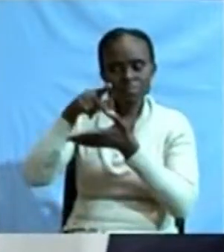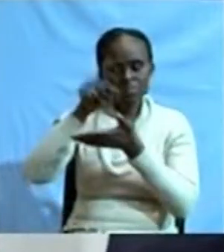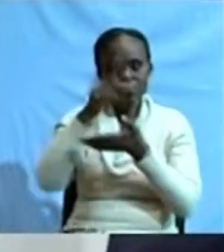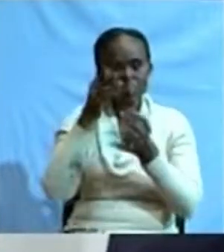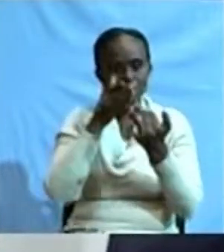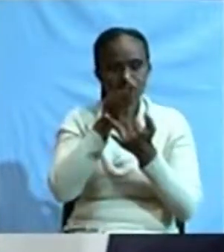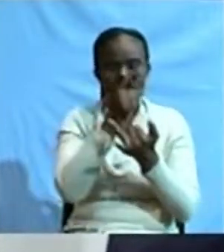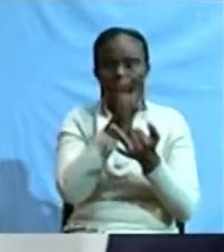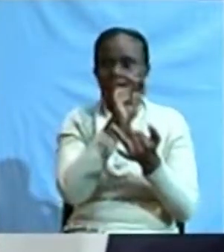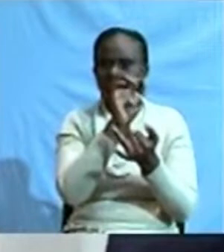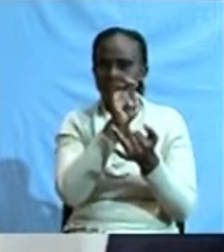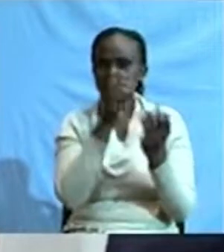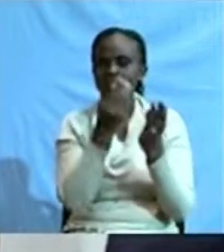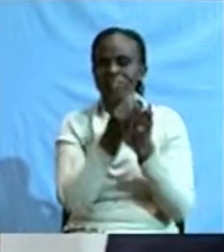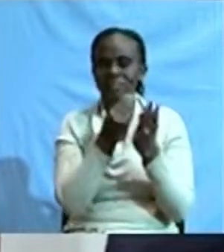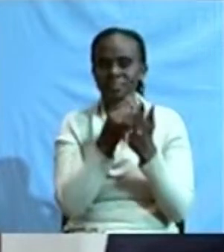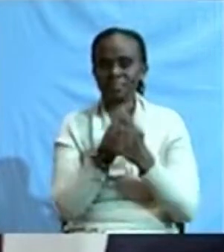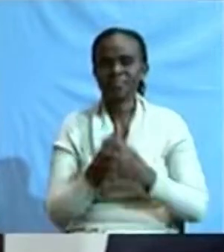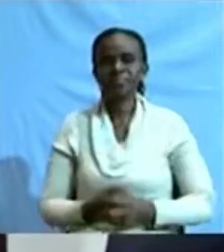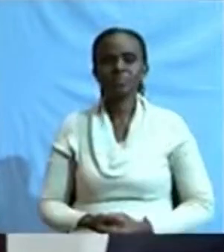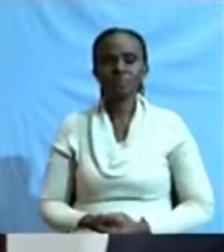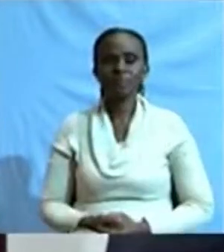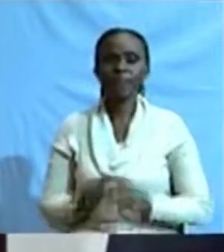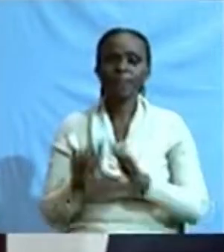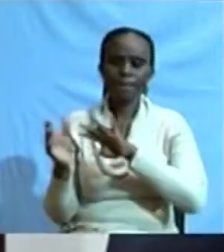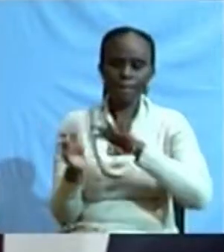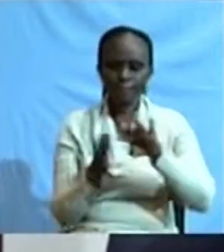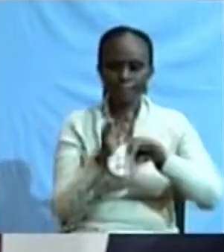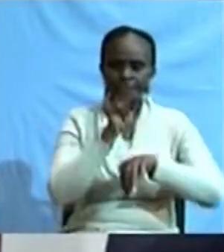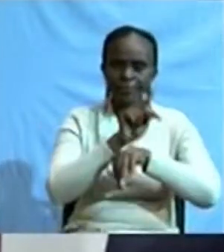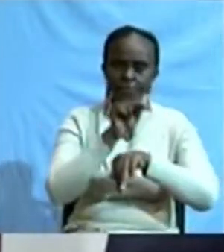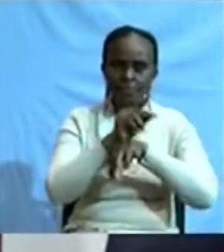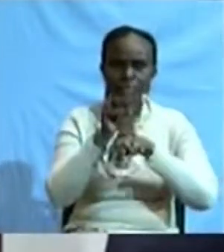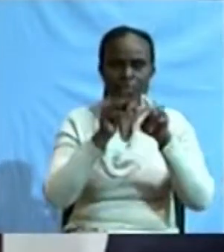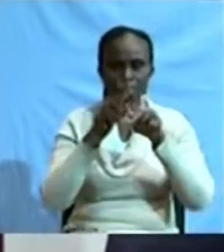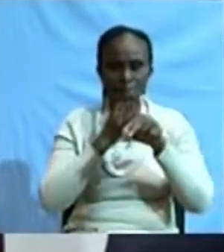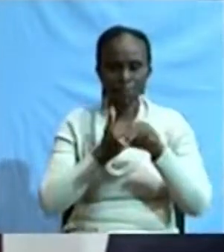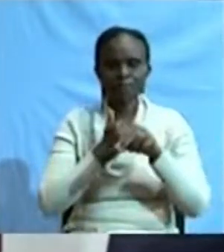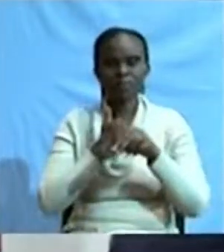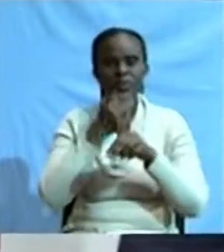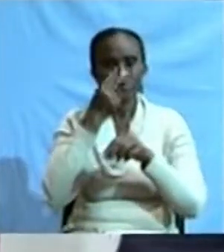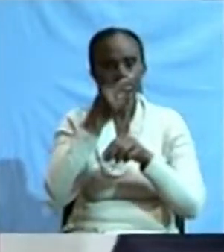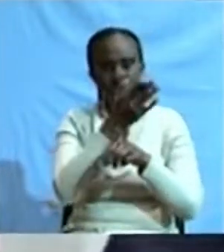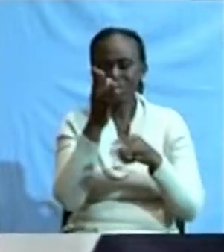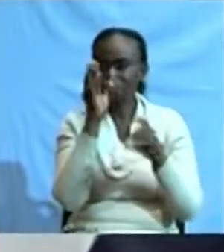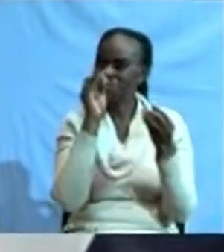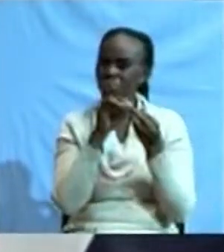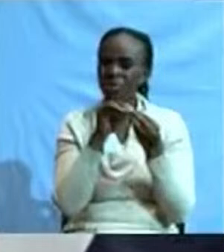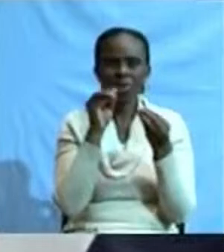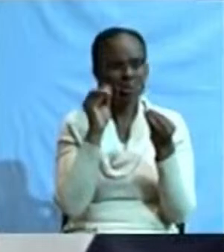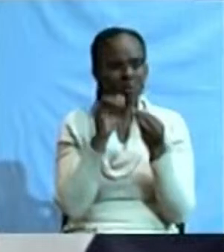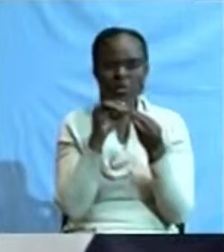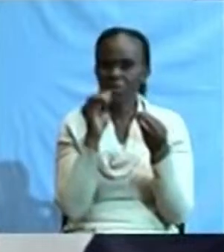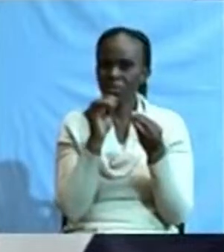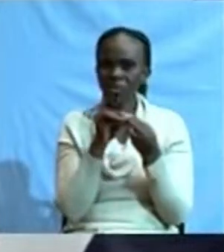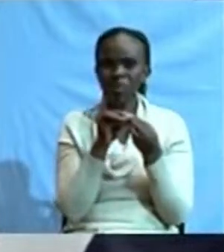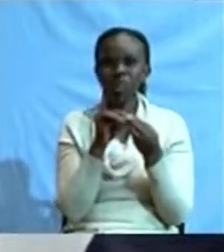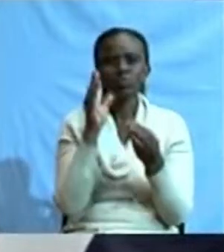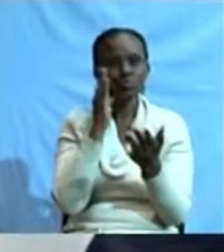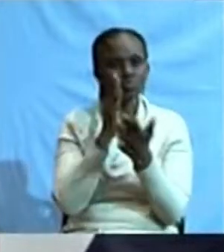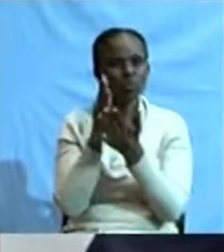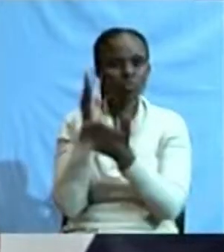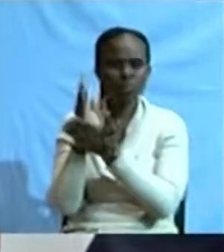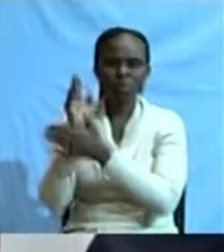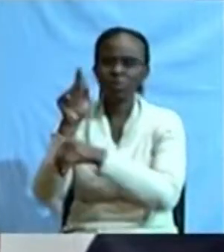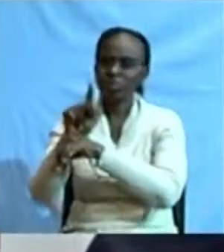the equalization funds. And then also project management, I've also seen that you have got a lot of stored